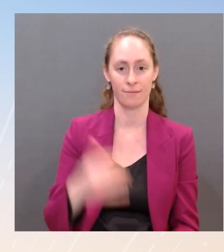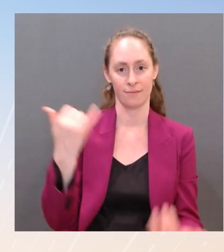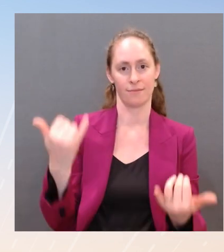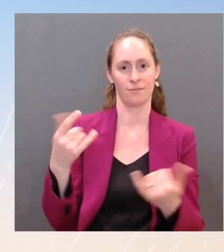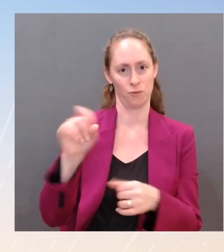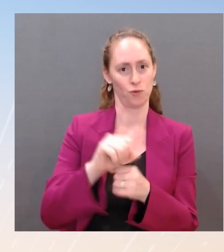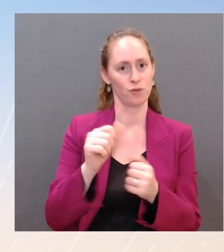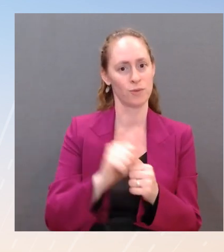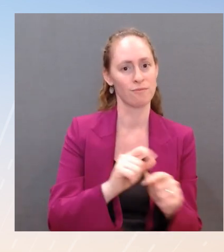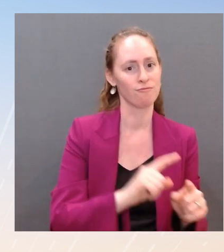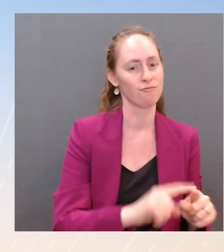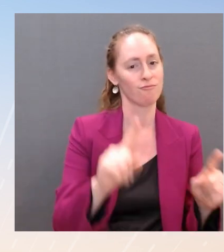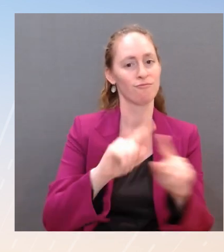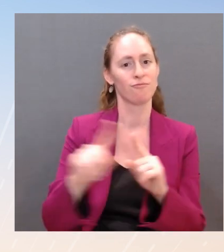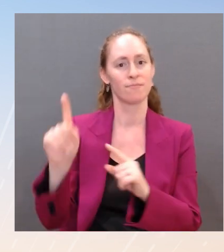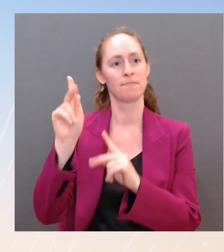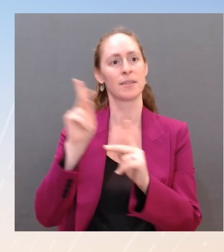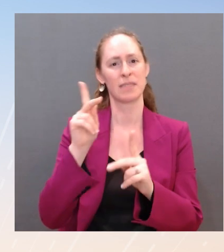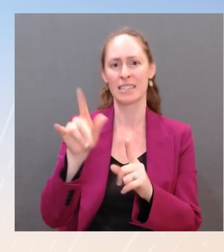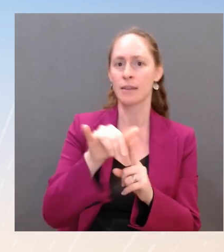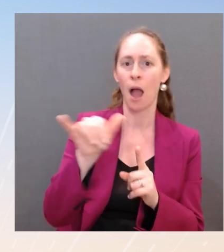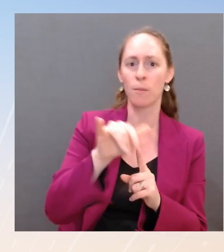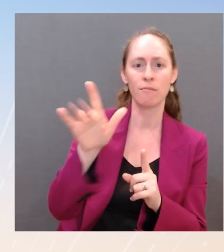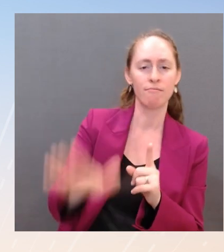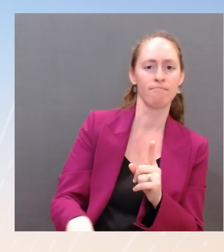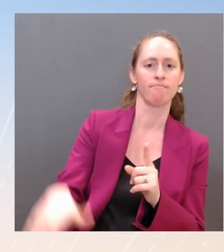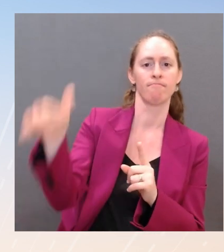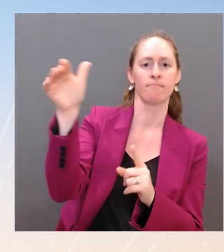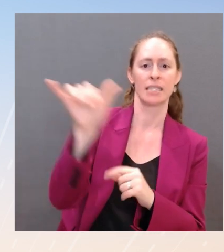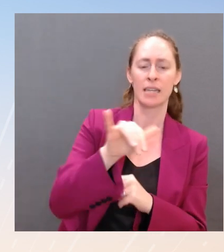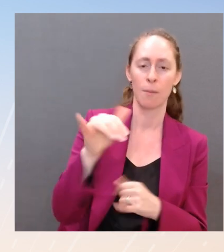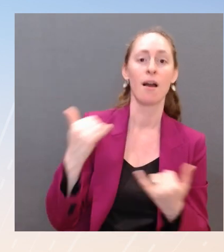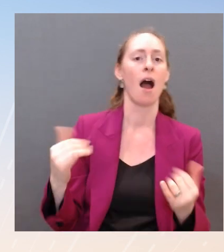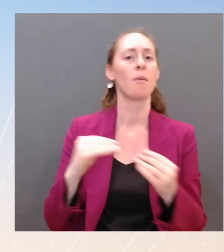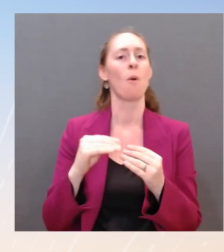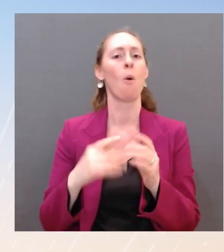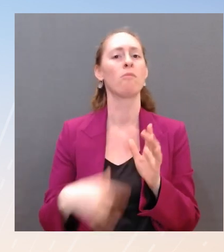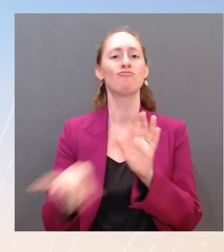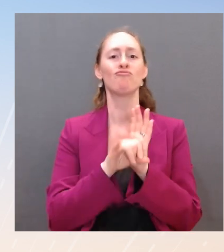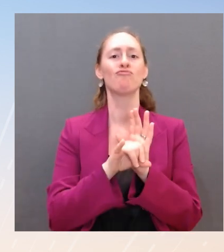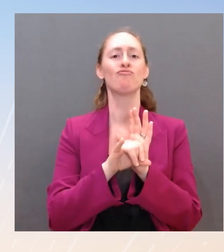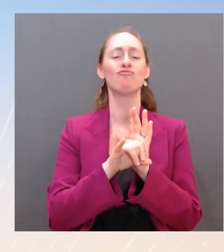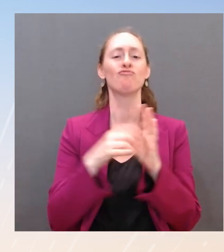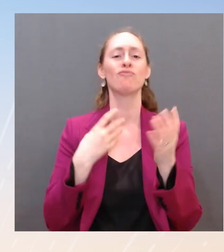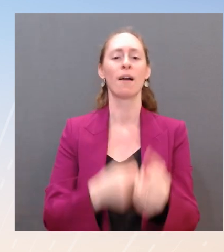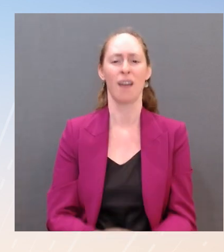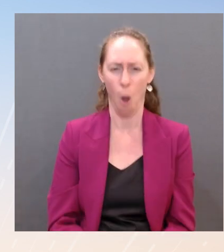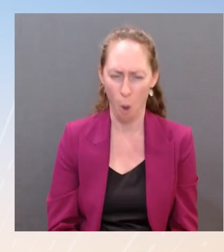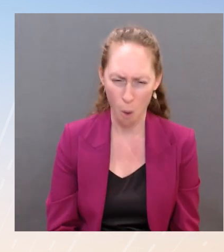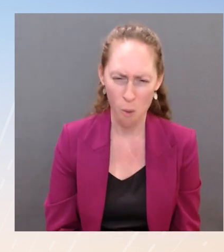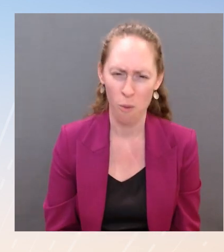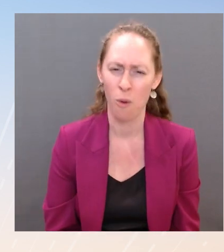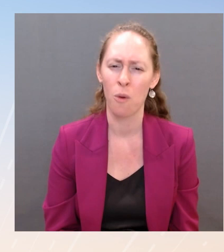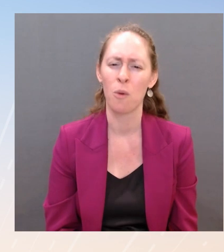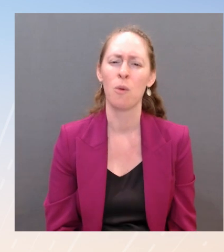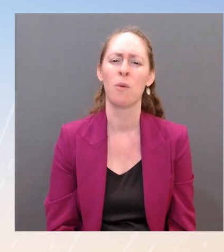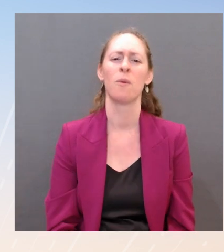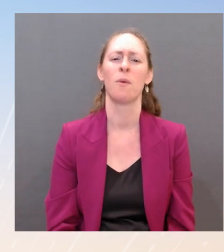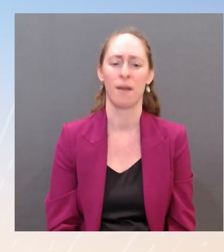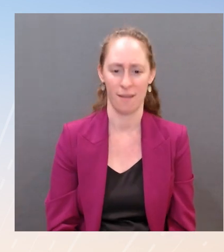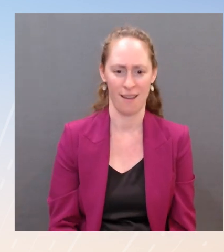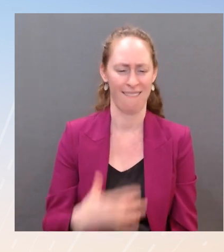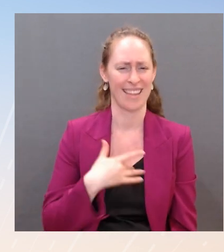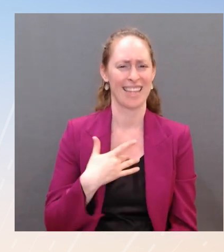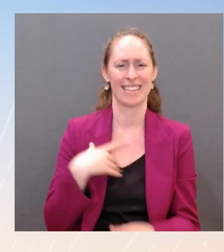like you have a more confident space to do that? Definitely. I feel really confident up here today, and I just feel really seen. And I